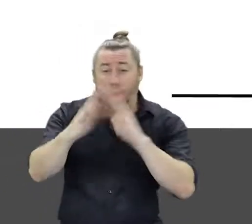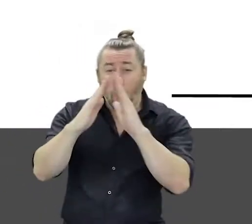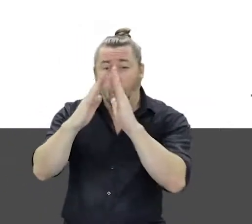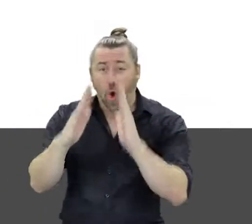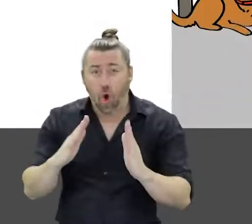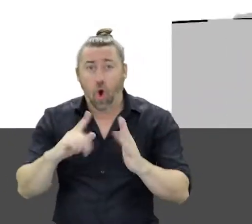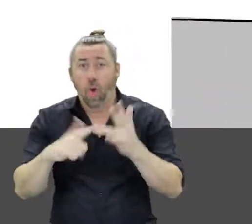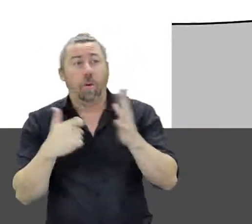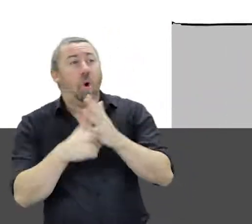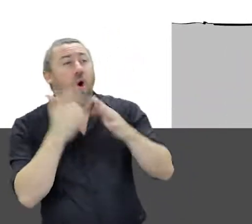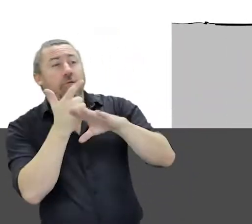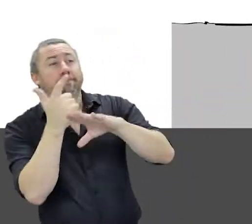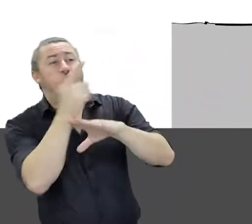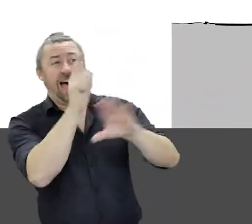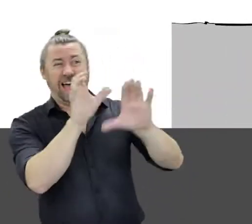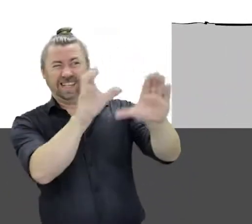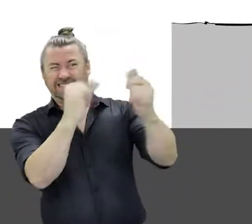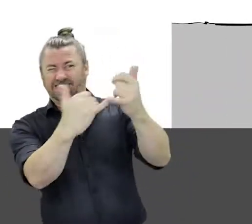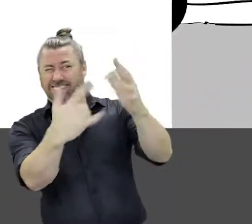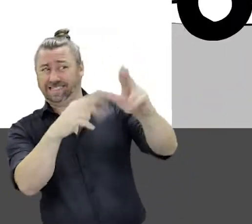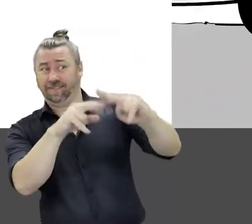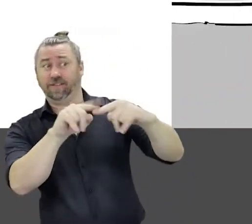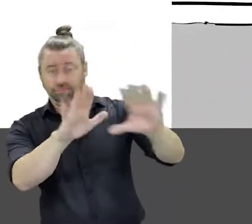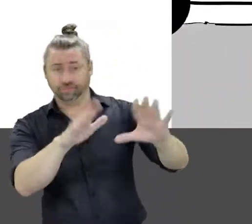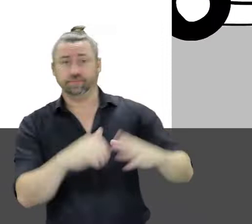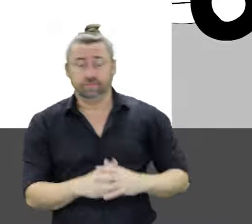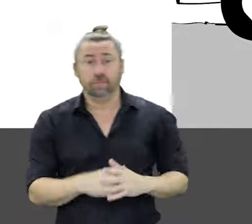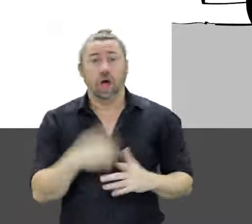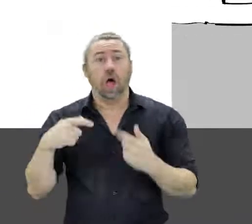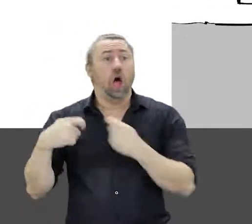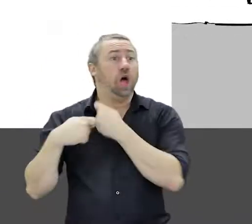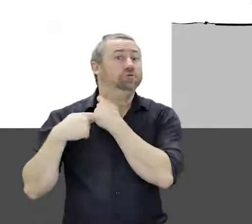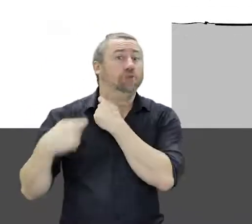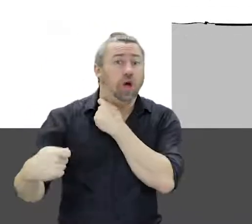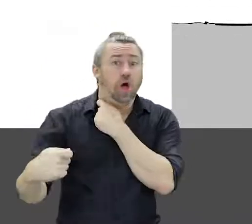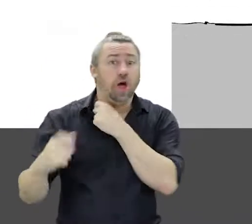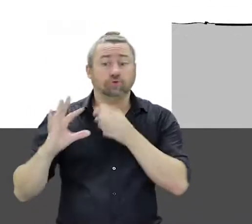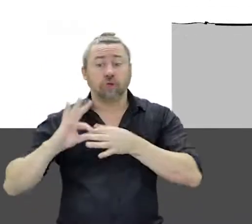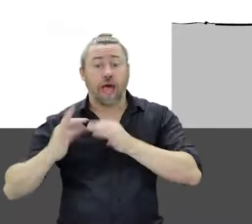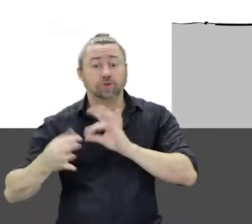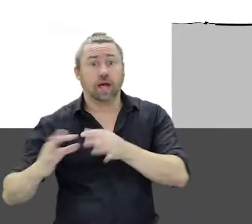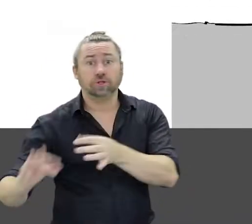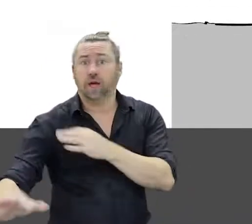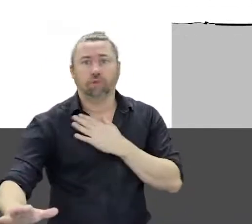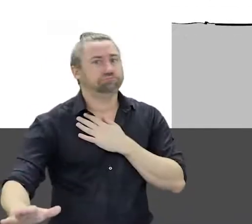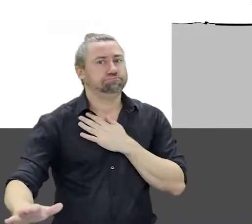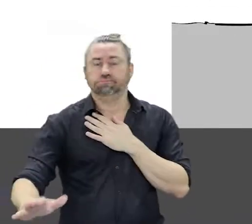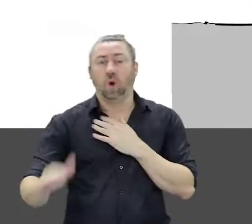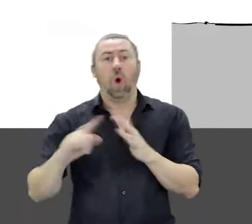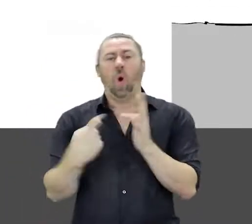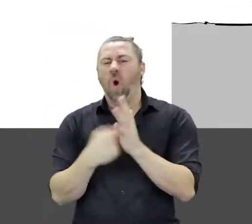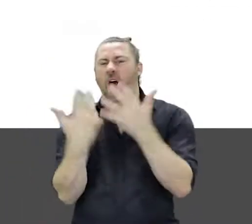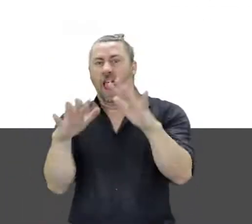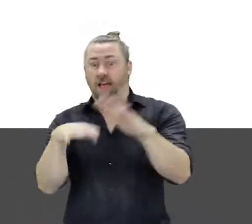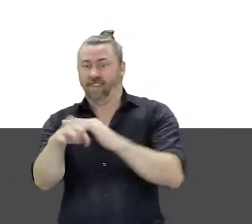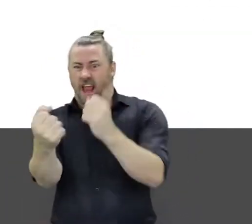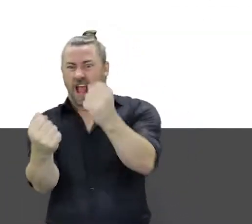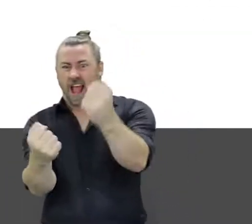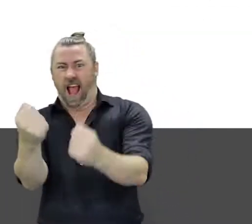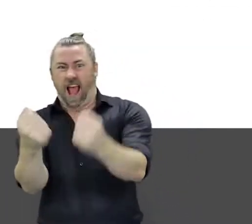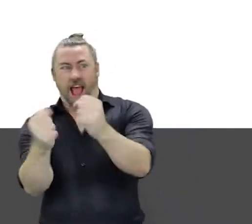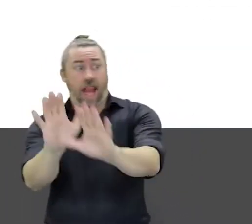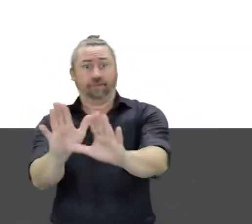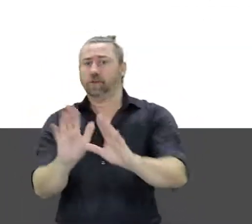possible. Don't tie or chain animals outside or keep them in a vehicle unattended. Try and